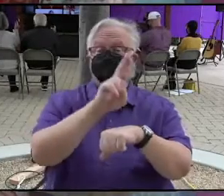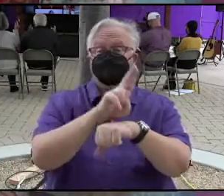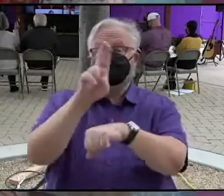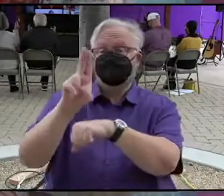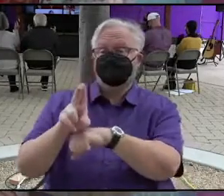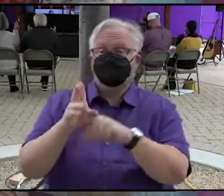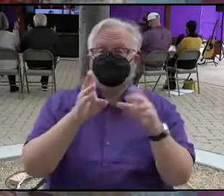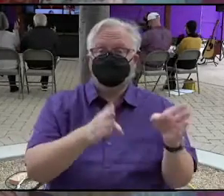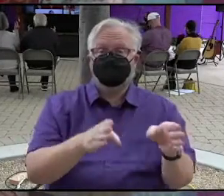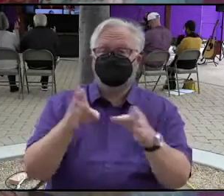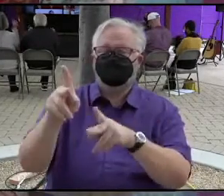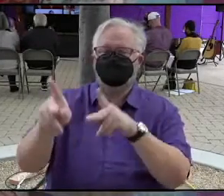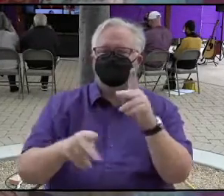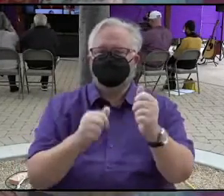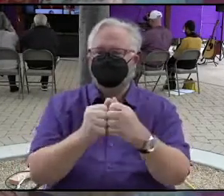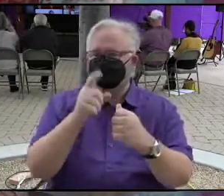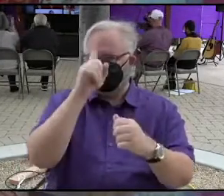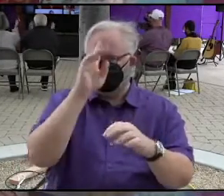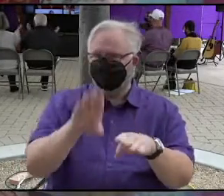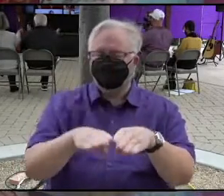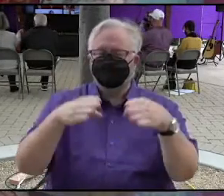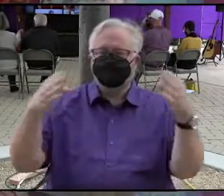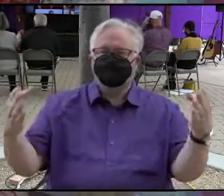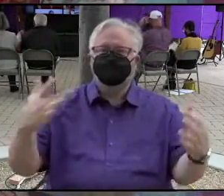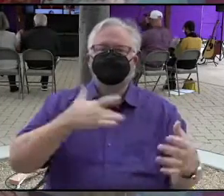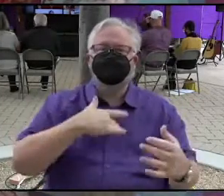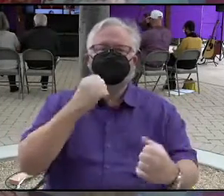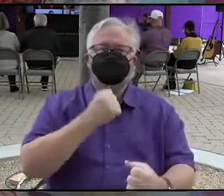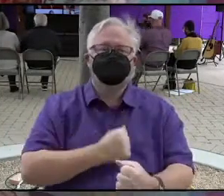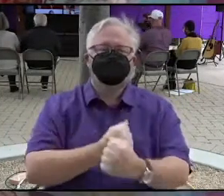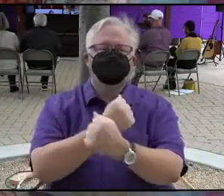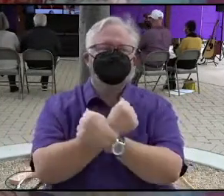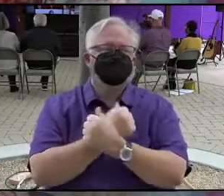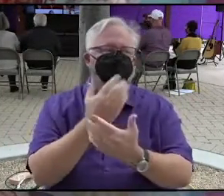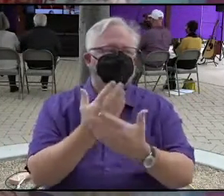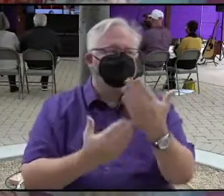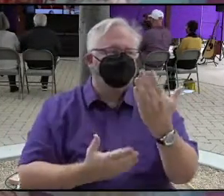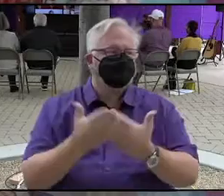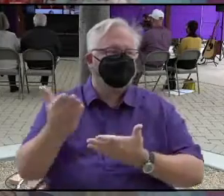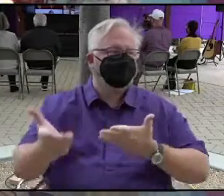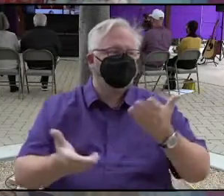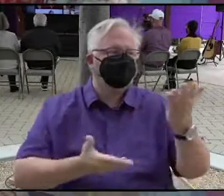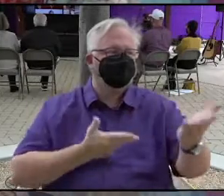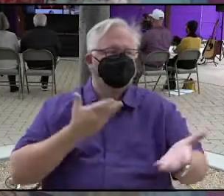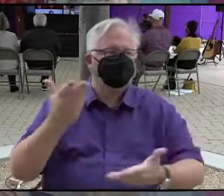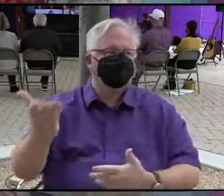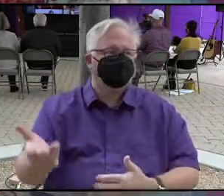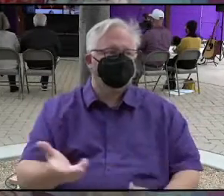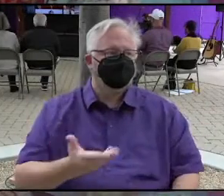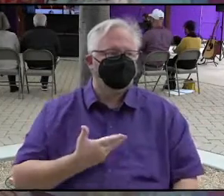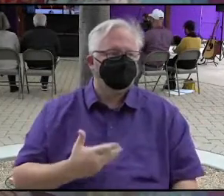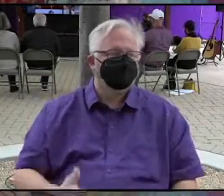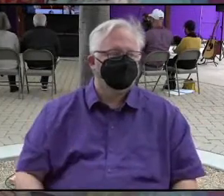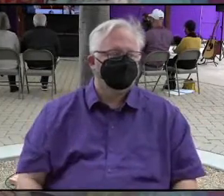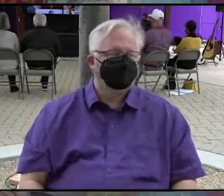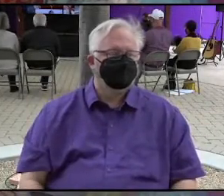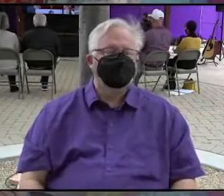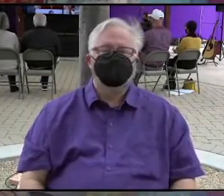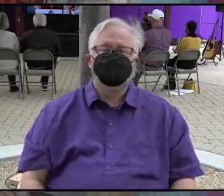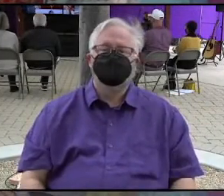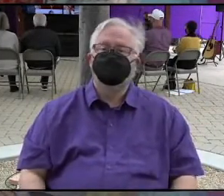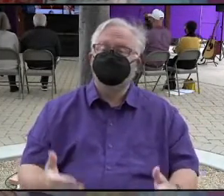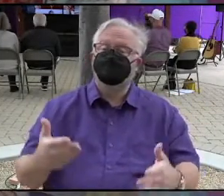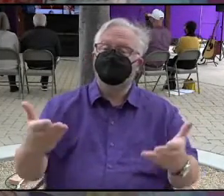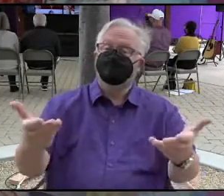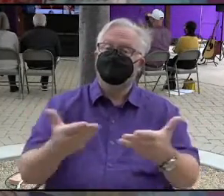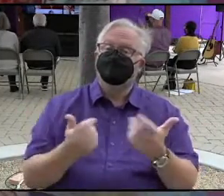Unitarian Universalists, a people of open minds, loving hearts, and welcoming hands. And I invite